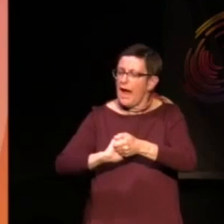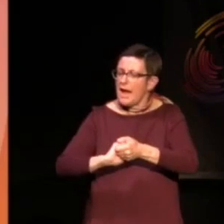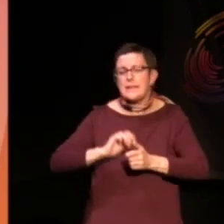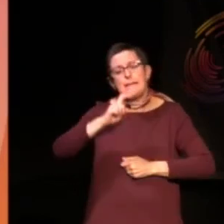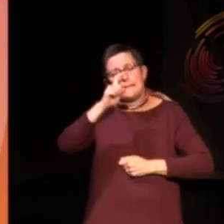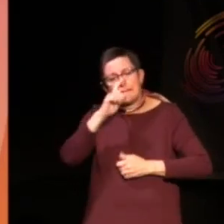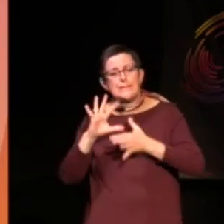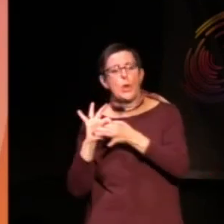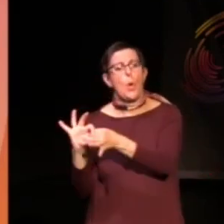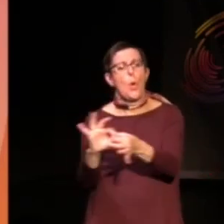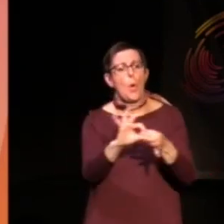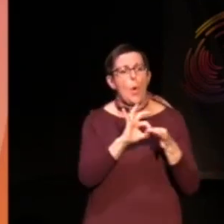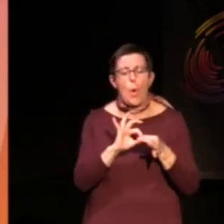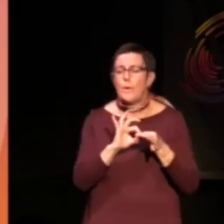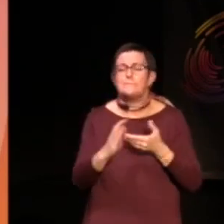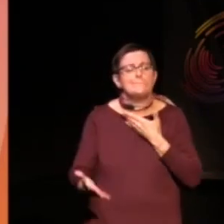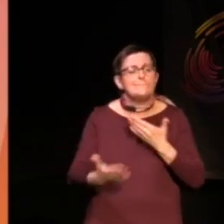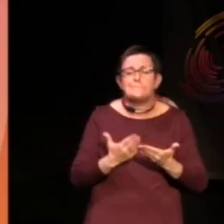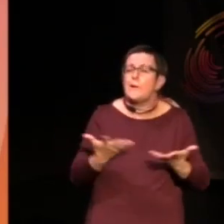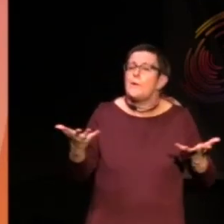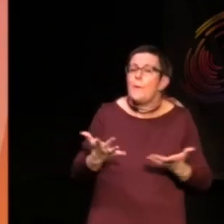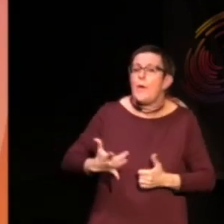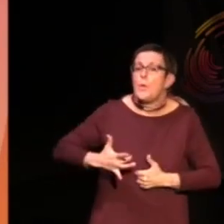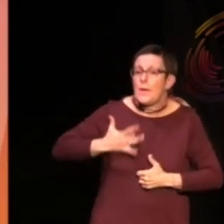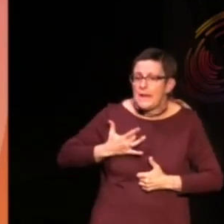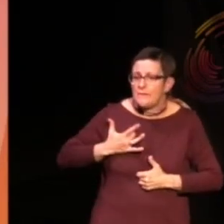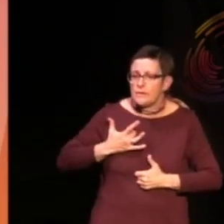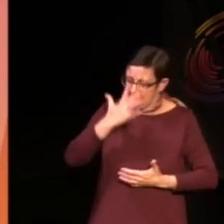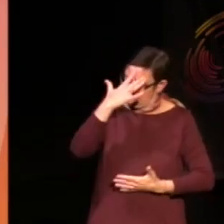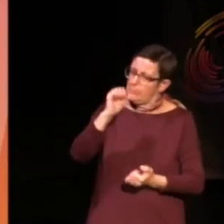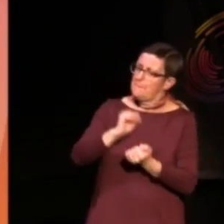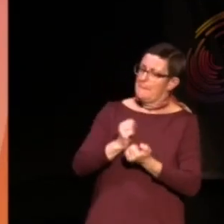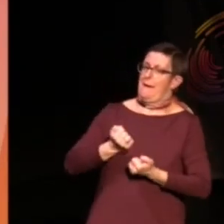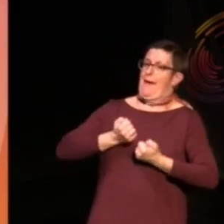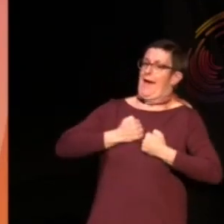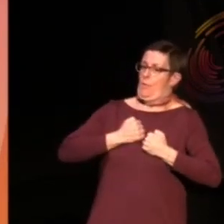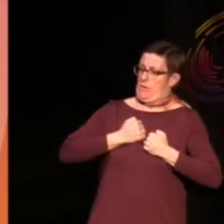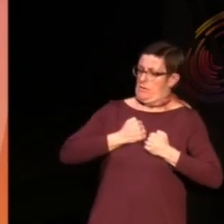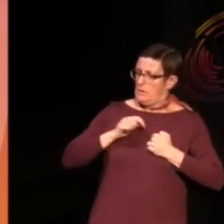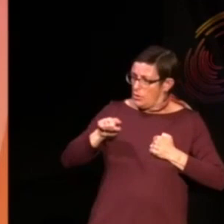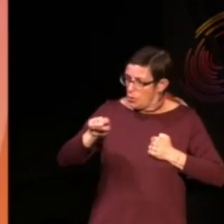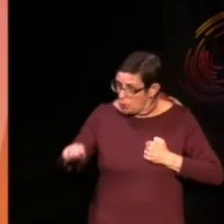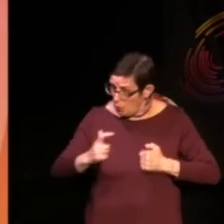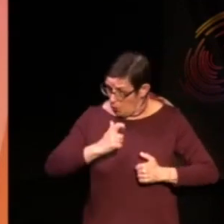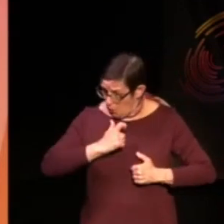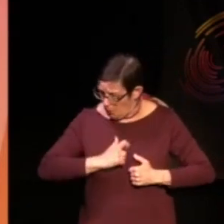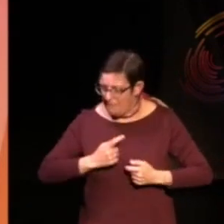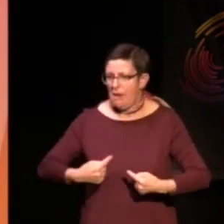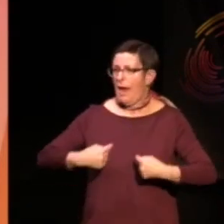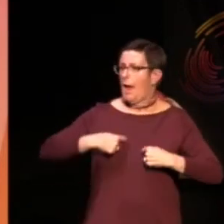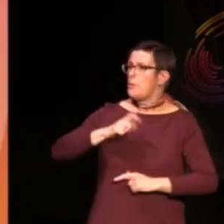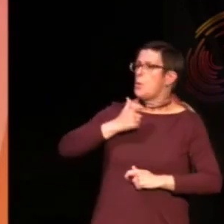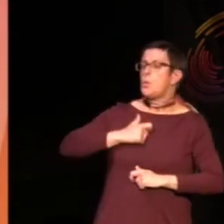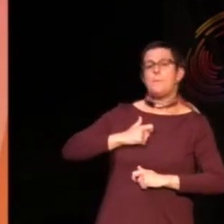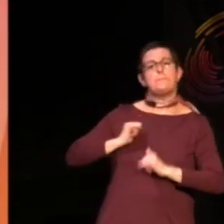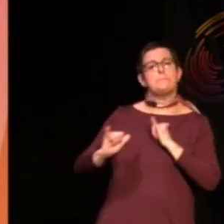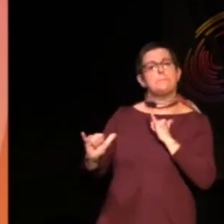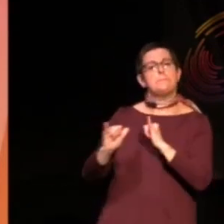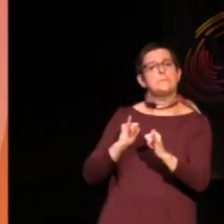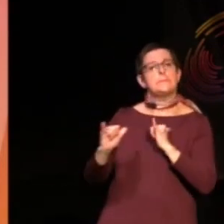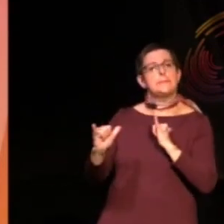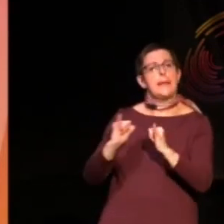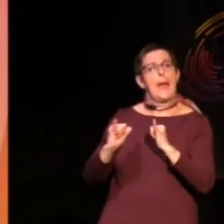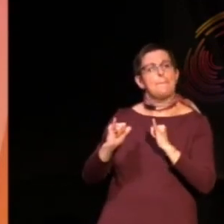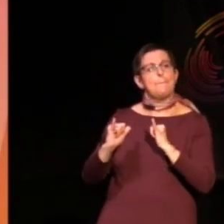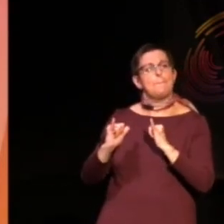a time when we need to remember our common humanity. The pandemic has demonstrated how deeply interconnected